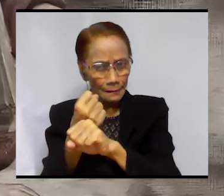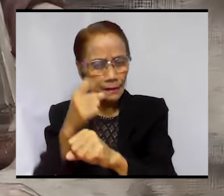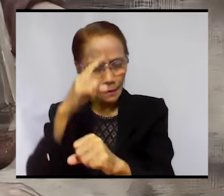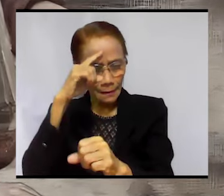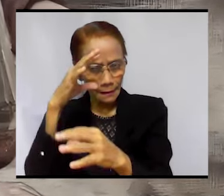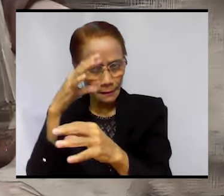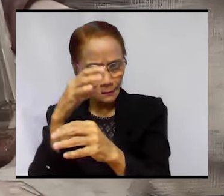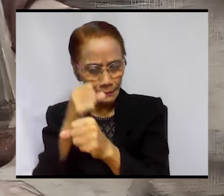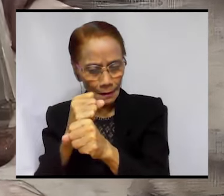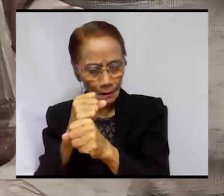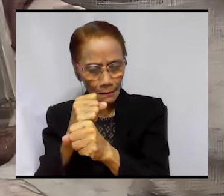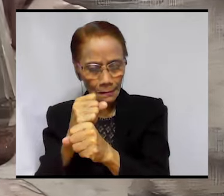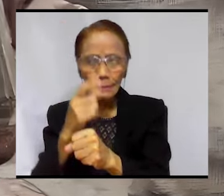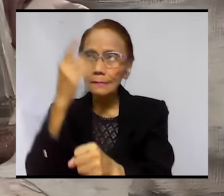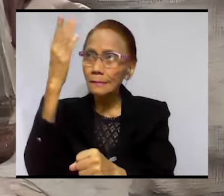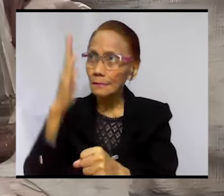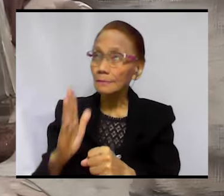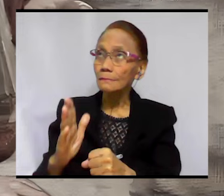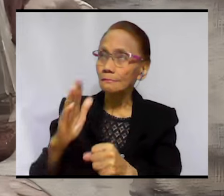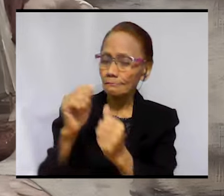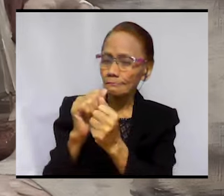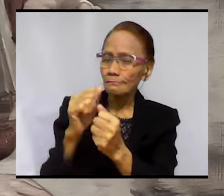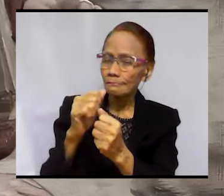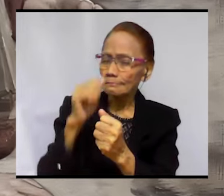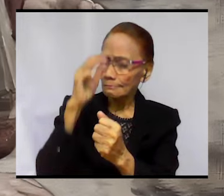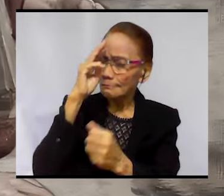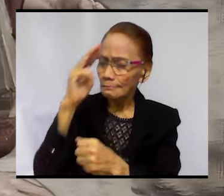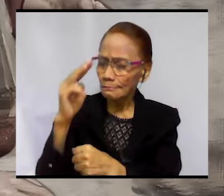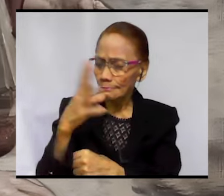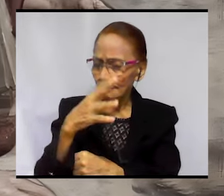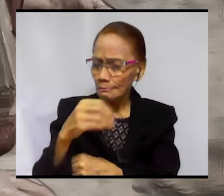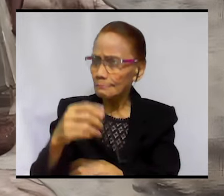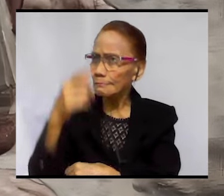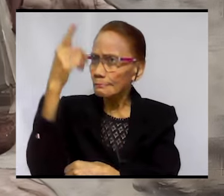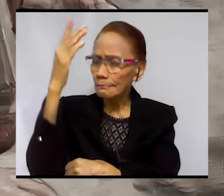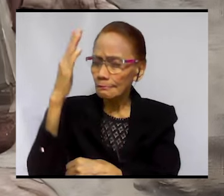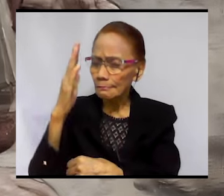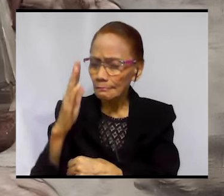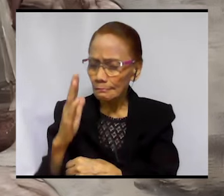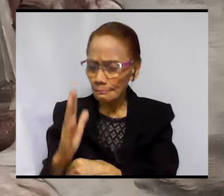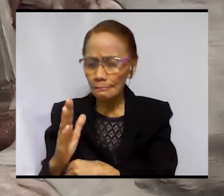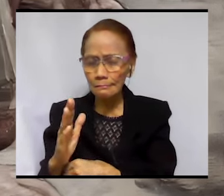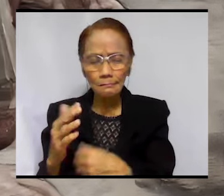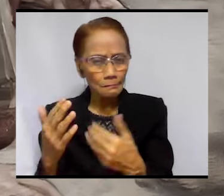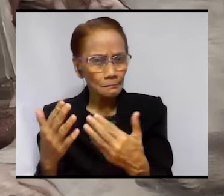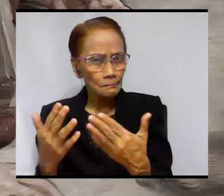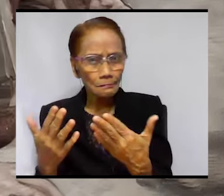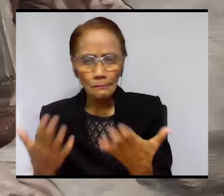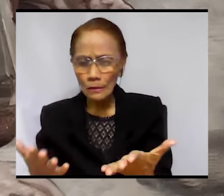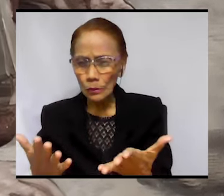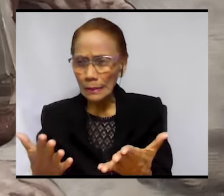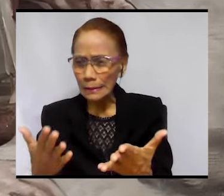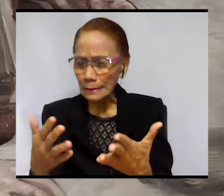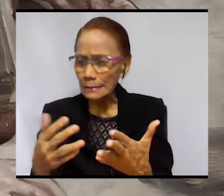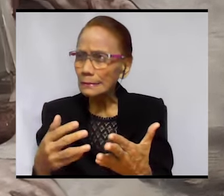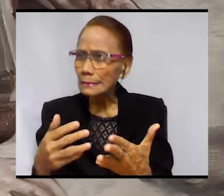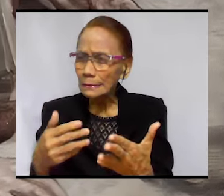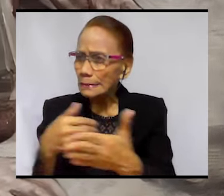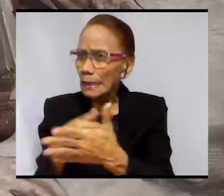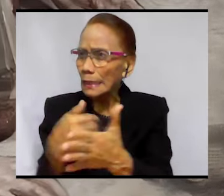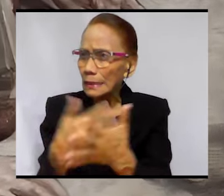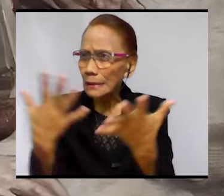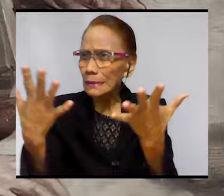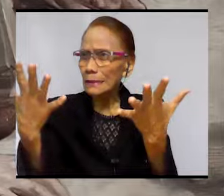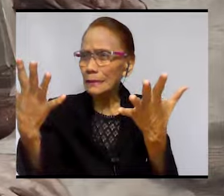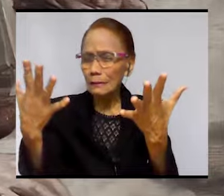that God is with him and that God will vindicate him. God is near. God